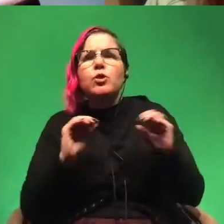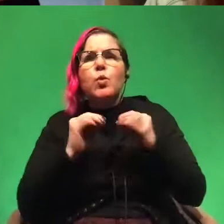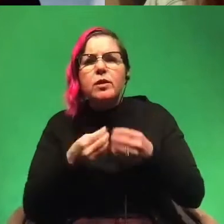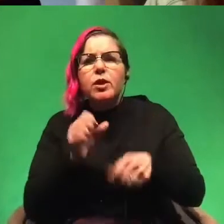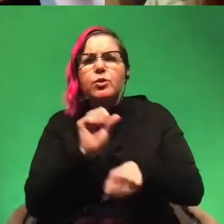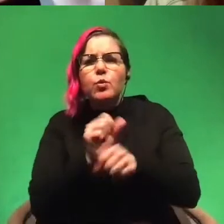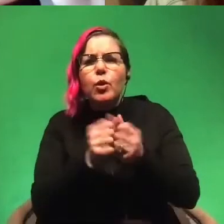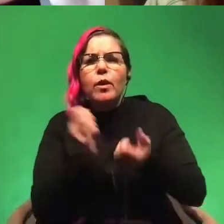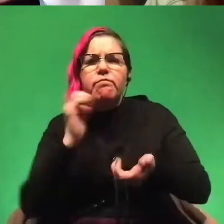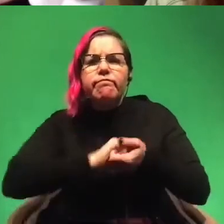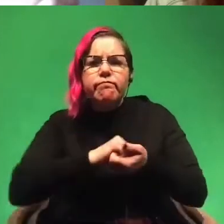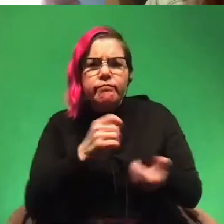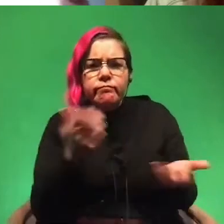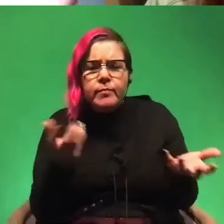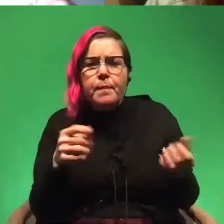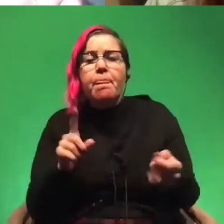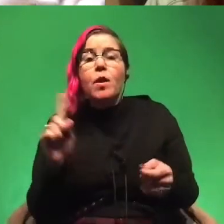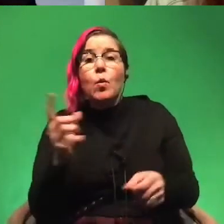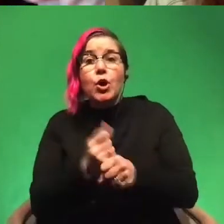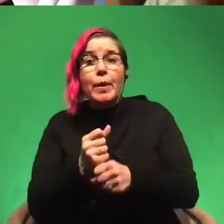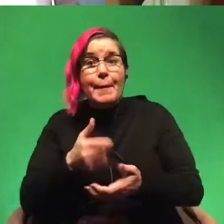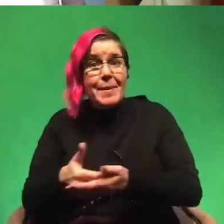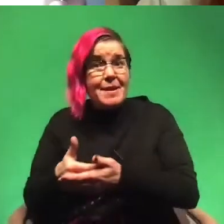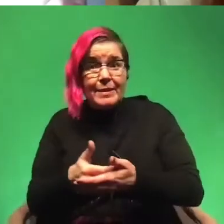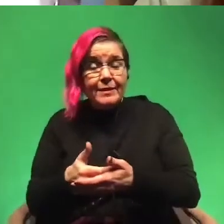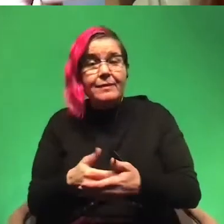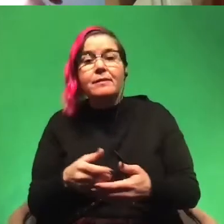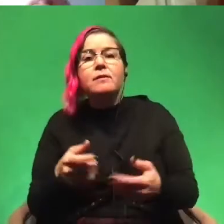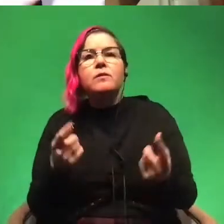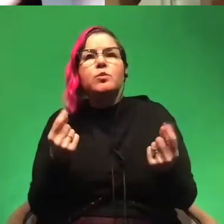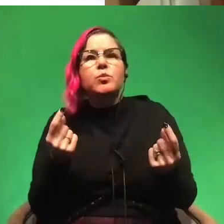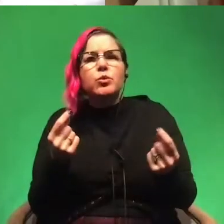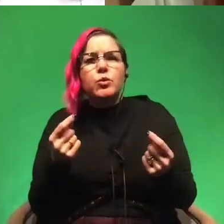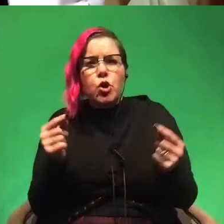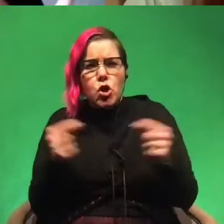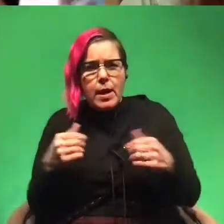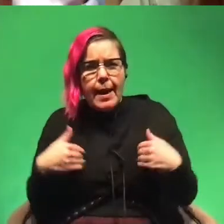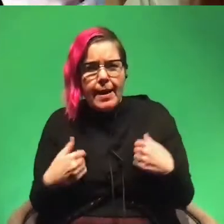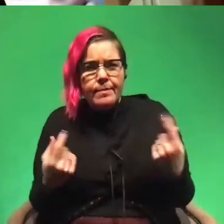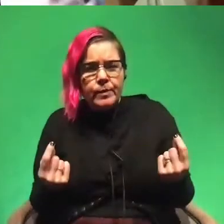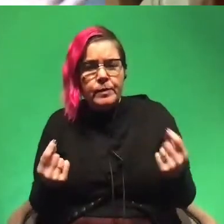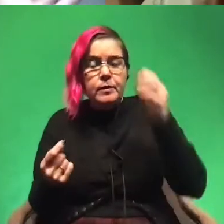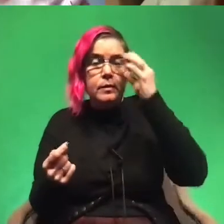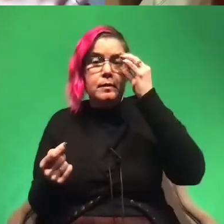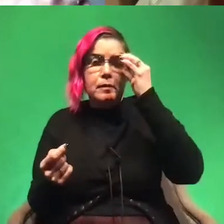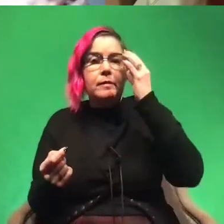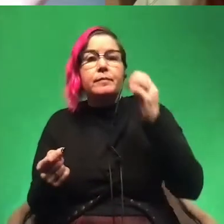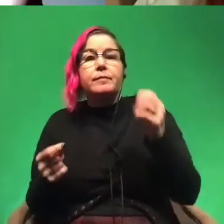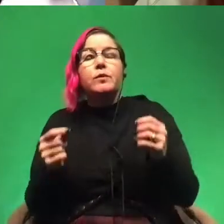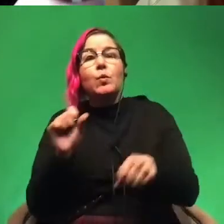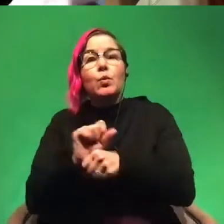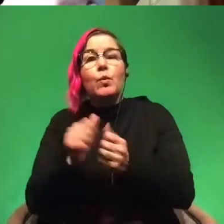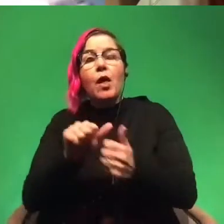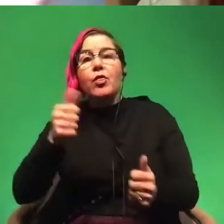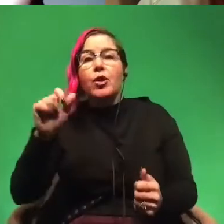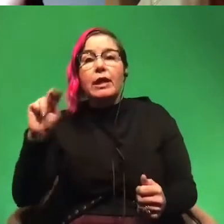with? Where do they get their cubs? What do they do with animals when they're injured? Do they work with any like other NGOs? Do they work